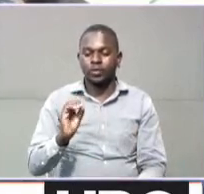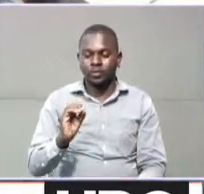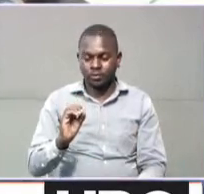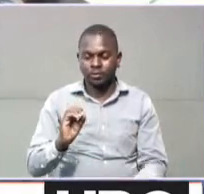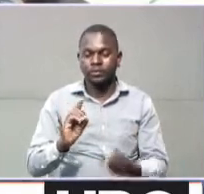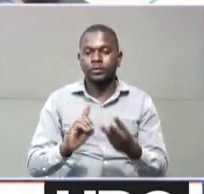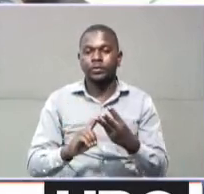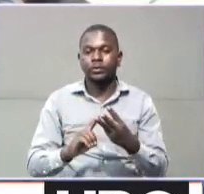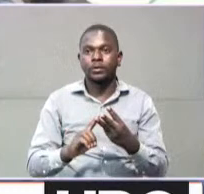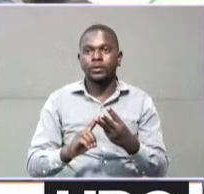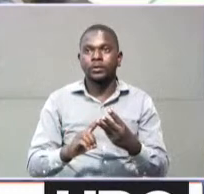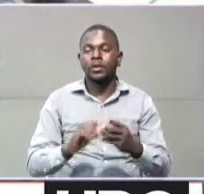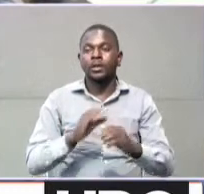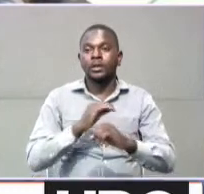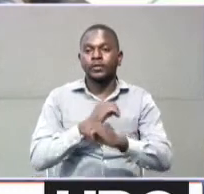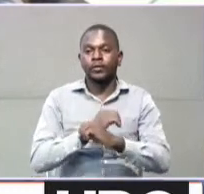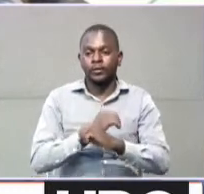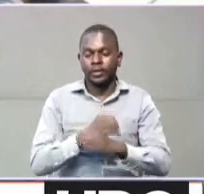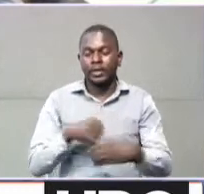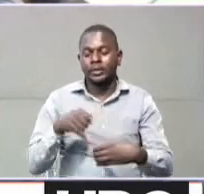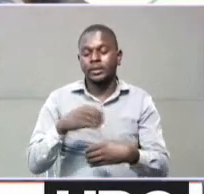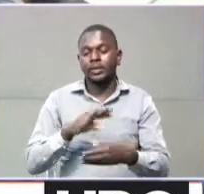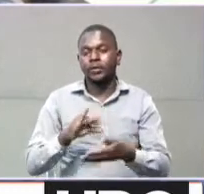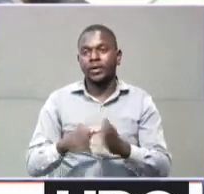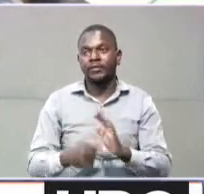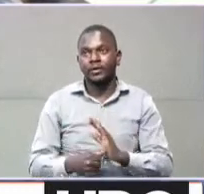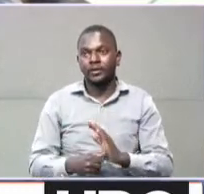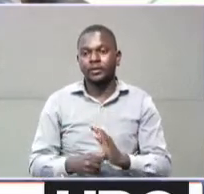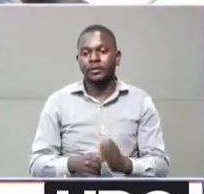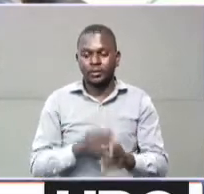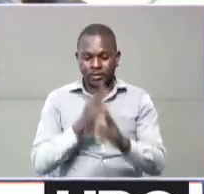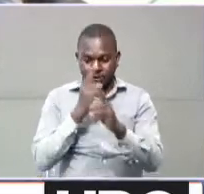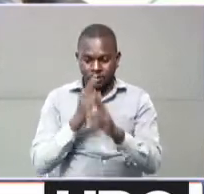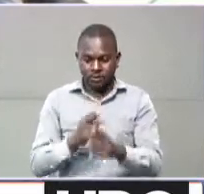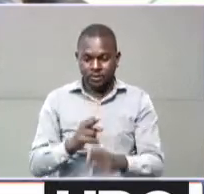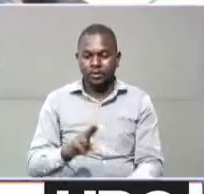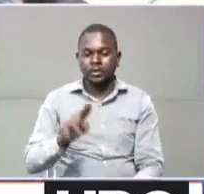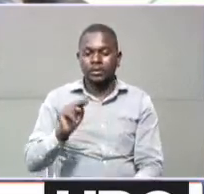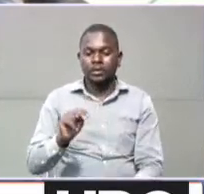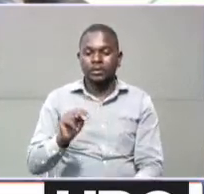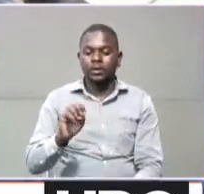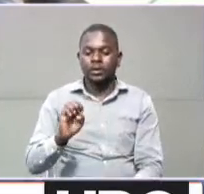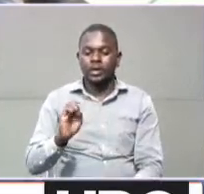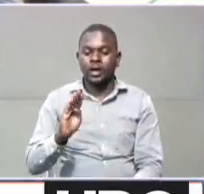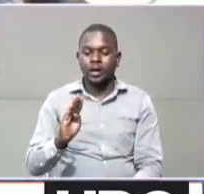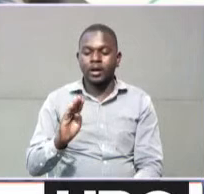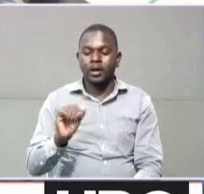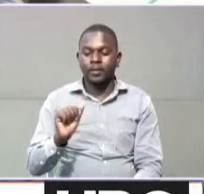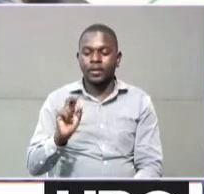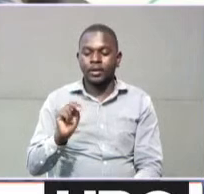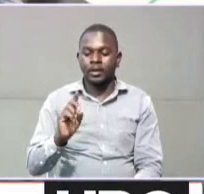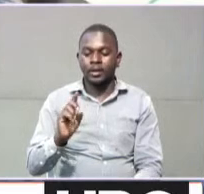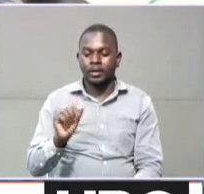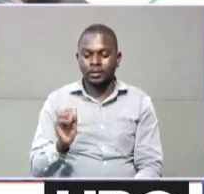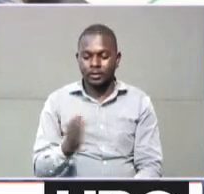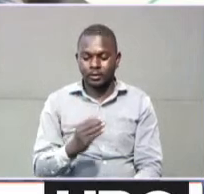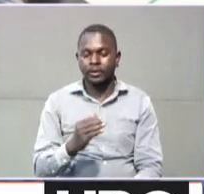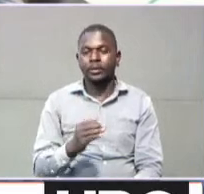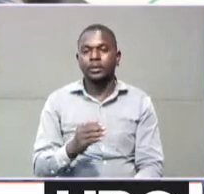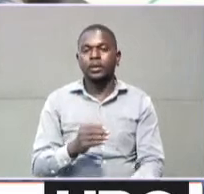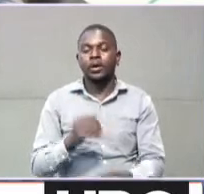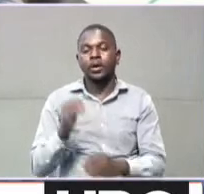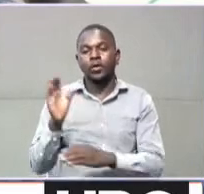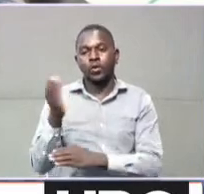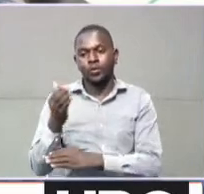to the committee on defense and internal affairs honourable neighbor under andiro florence committee on